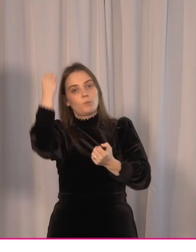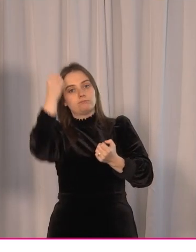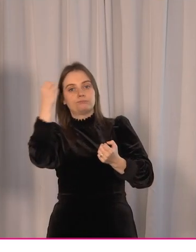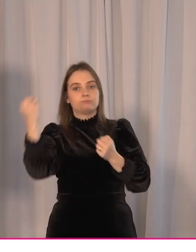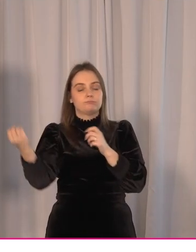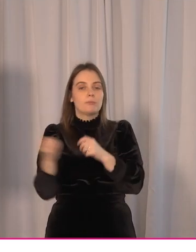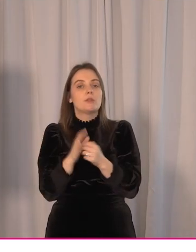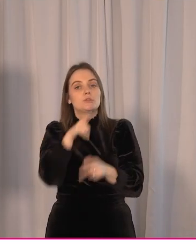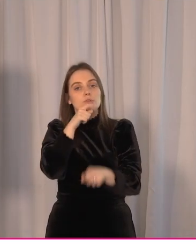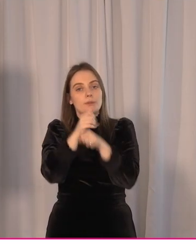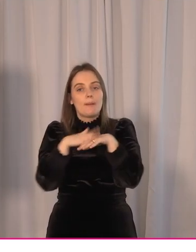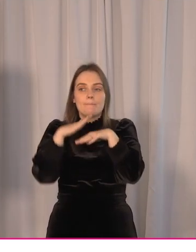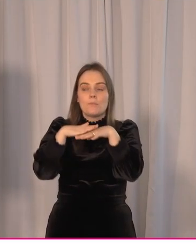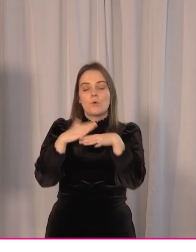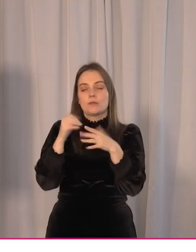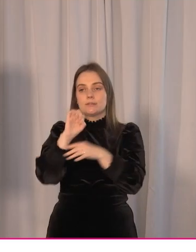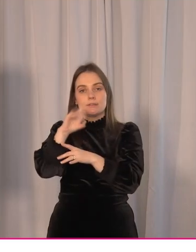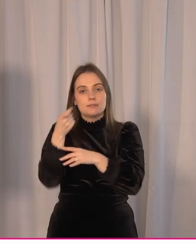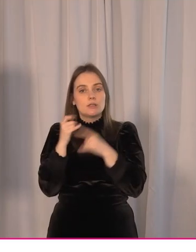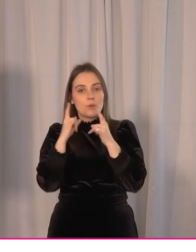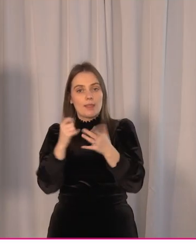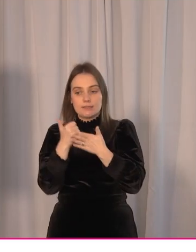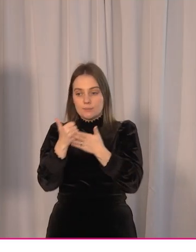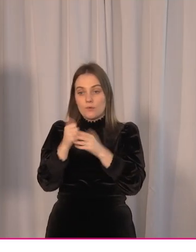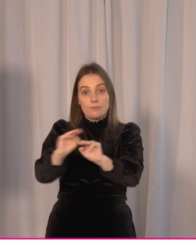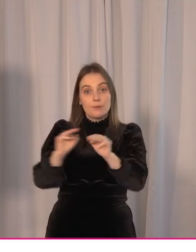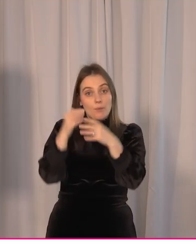around more sexual health supports for people with disabilities.